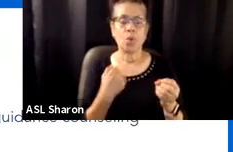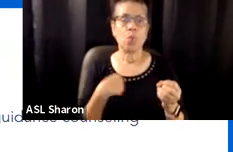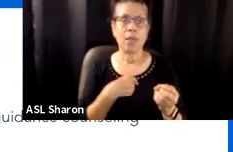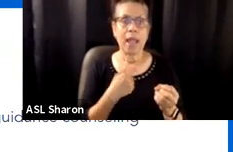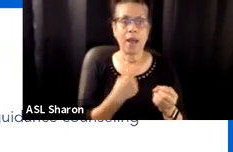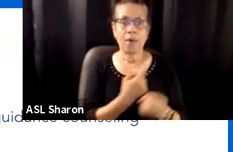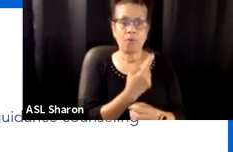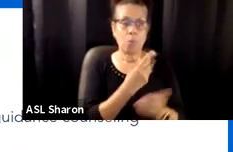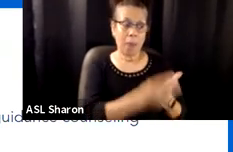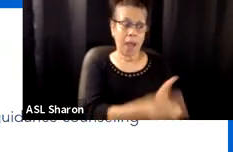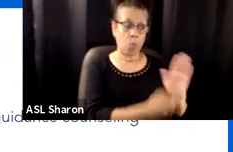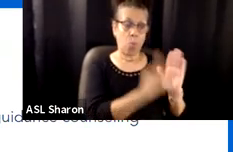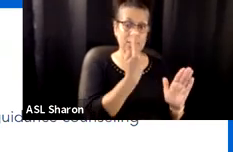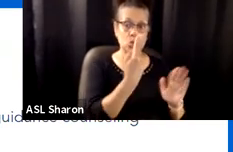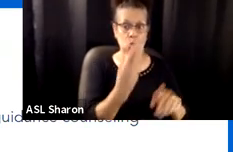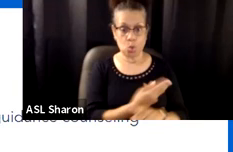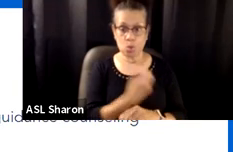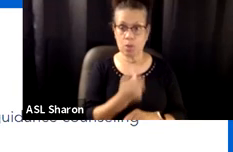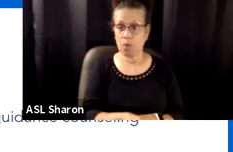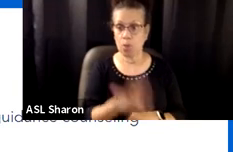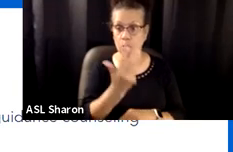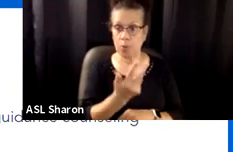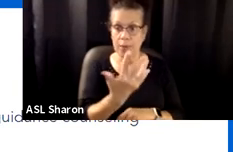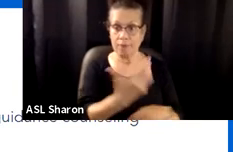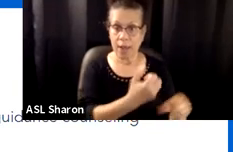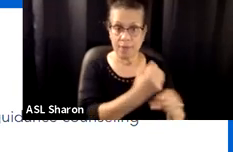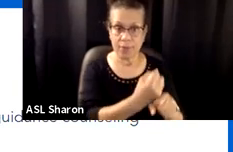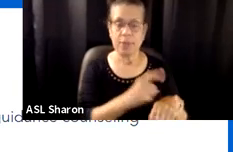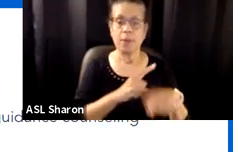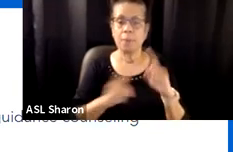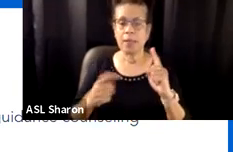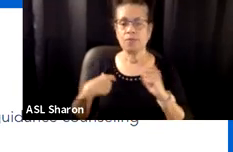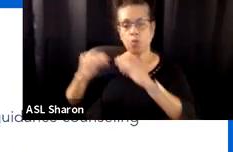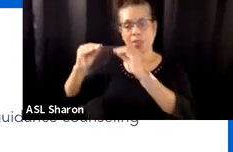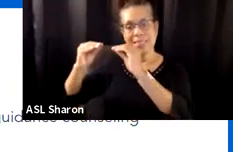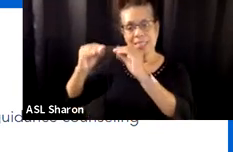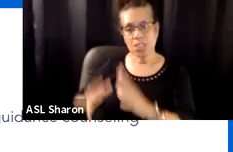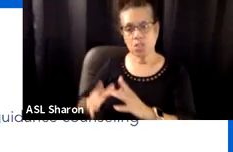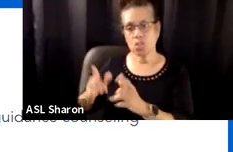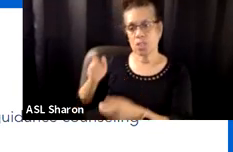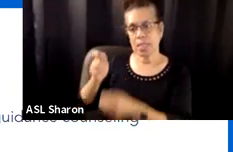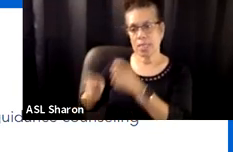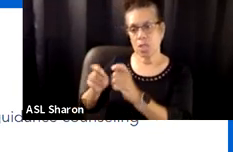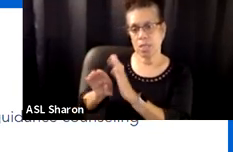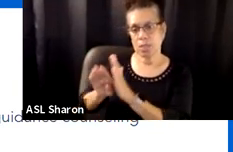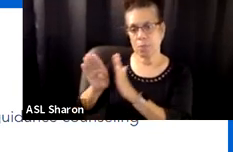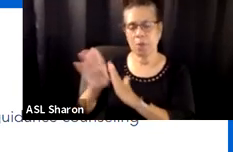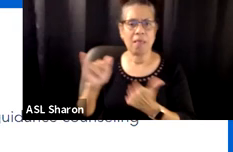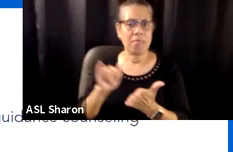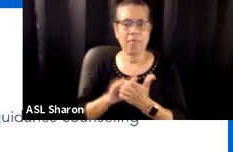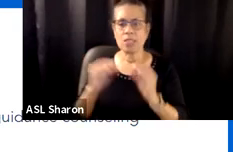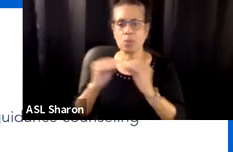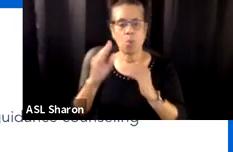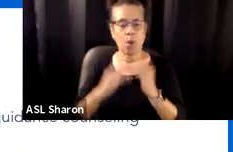use but then also the professional development and the support for teachers and changing their practice those are things that outlast um any